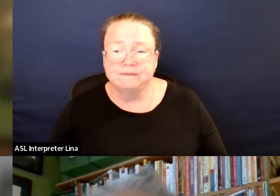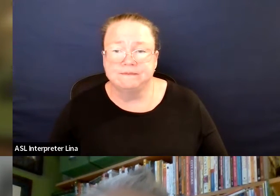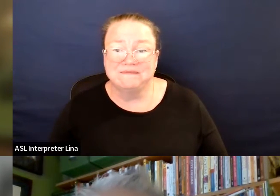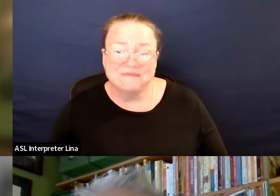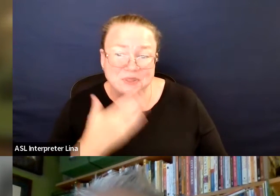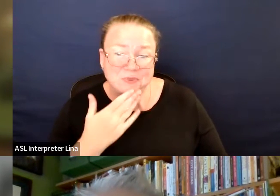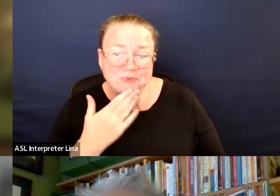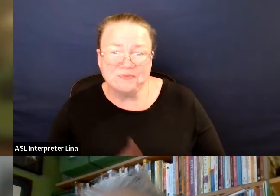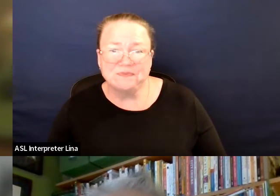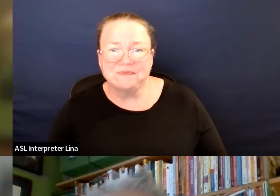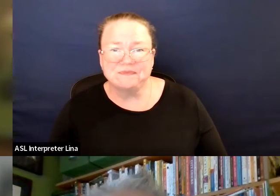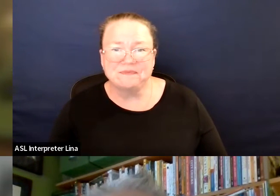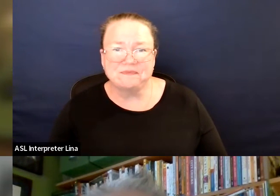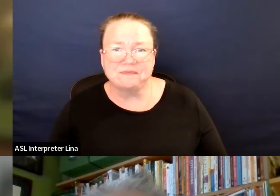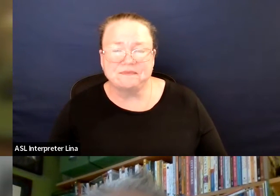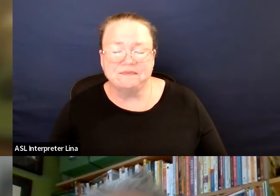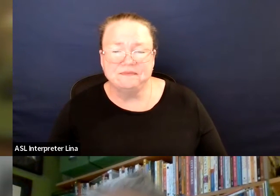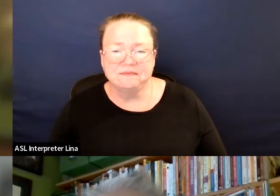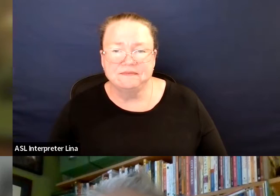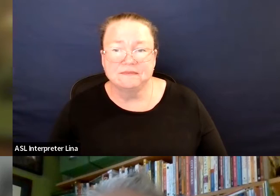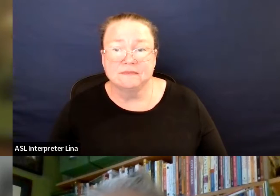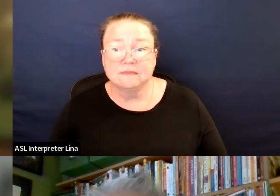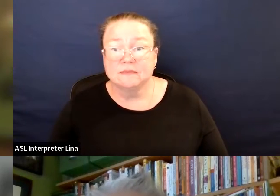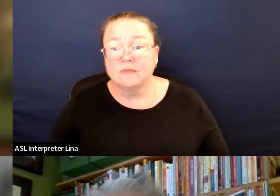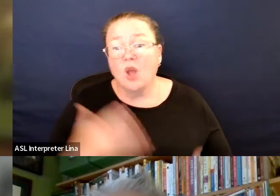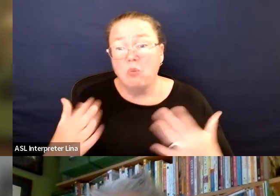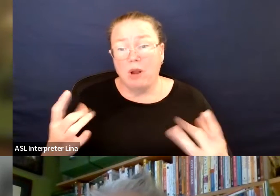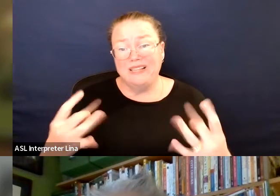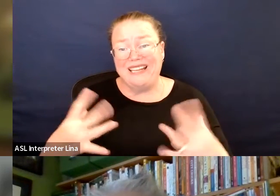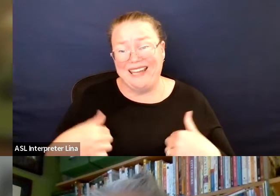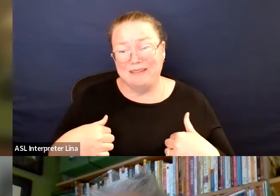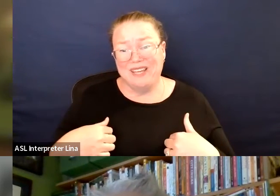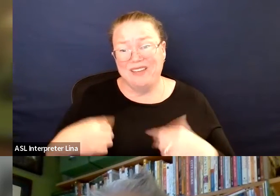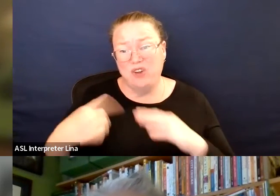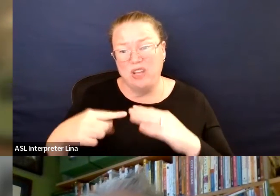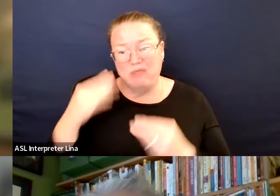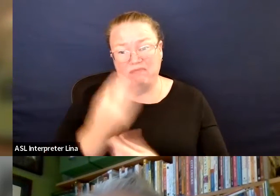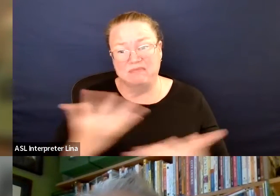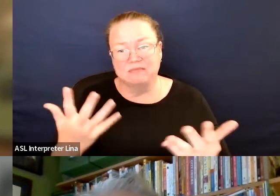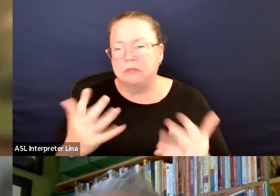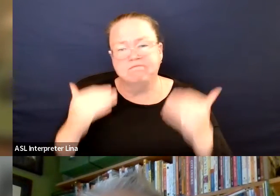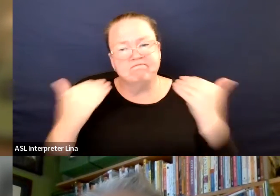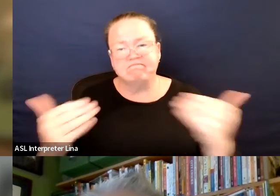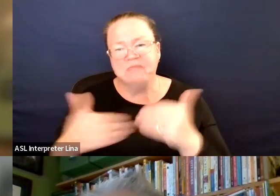Thank you so much. She'll probably hate me for giving out her email, but I'm doing it